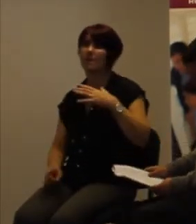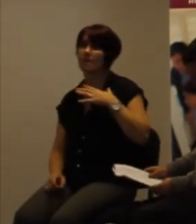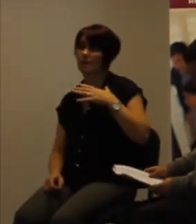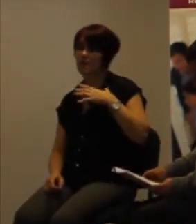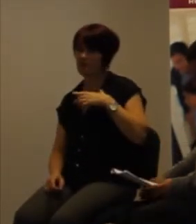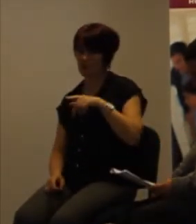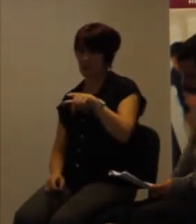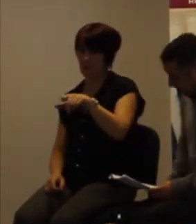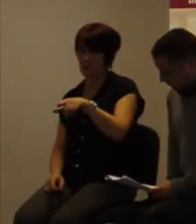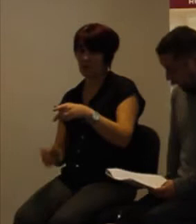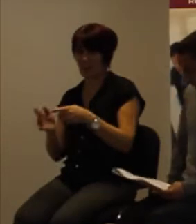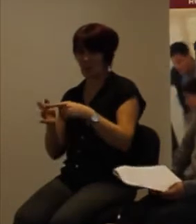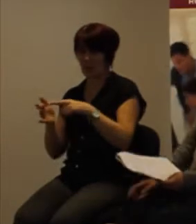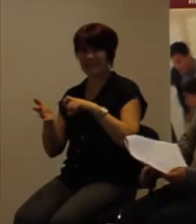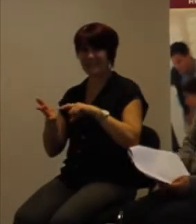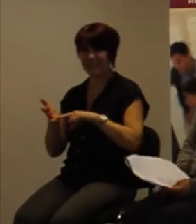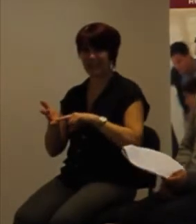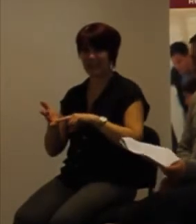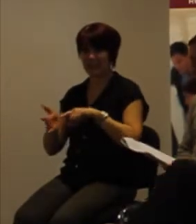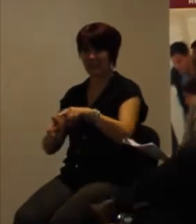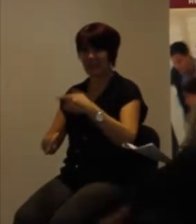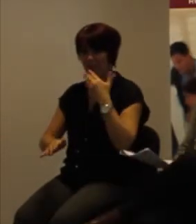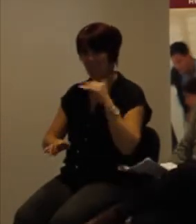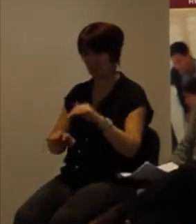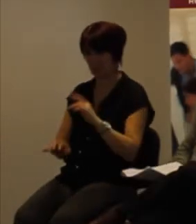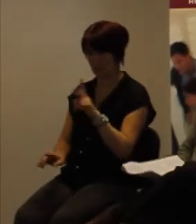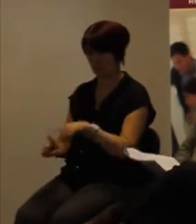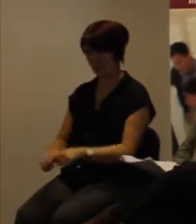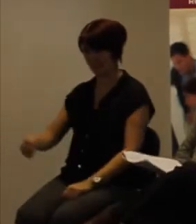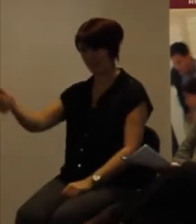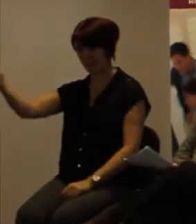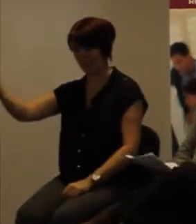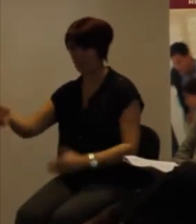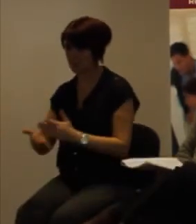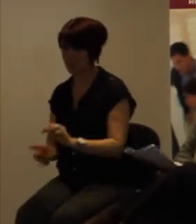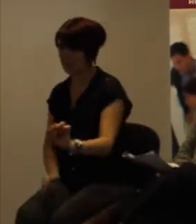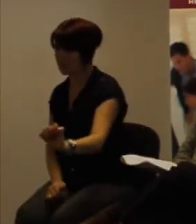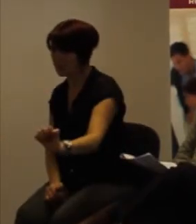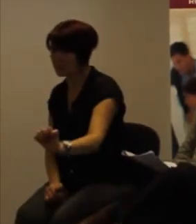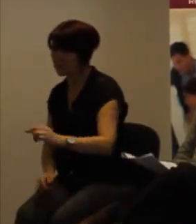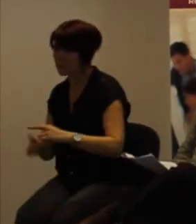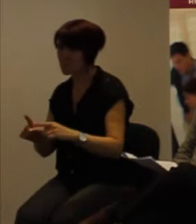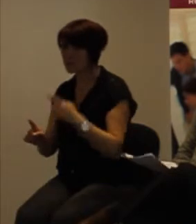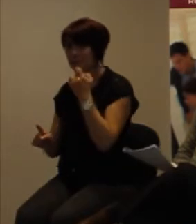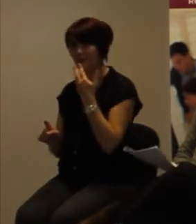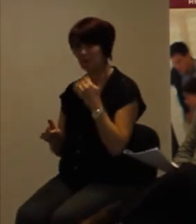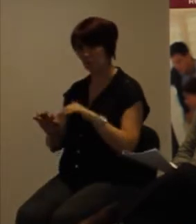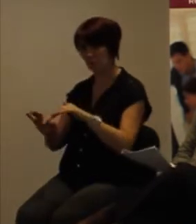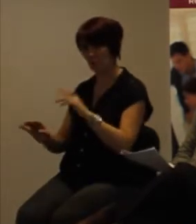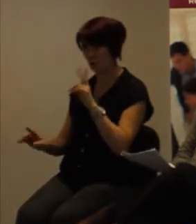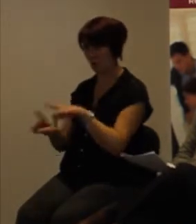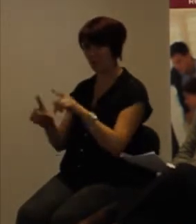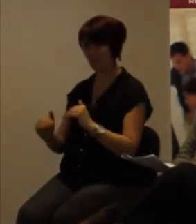attainment through ICT. So we need to be careful what they can do. Are we going to allow them access to Google during the assessment? Let's